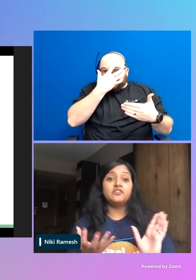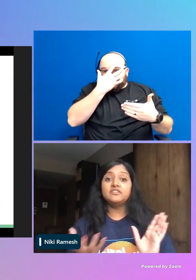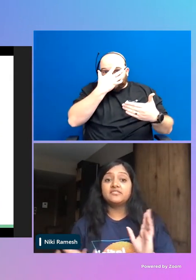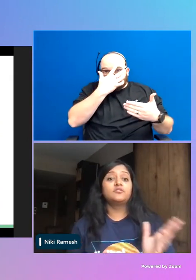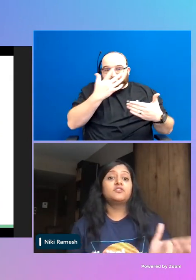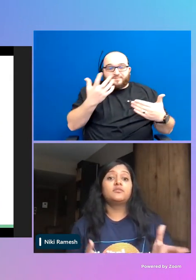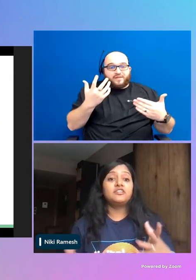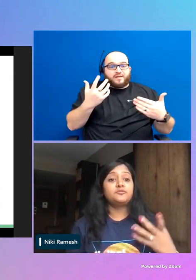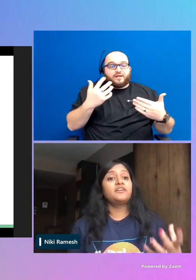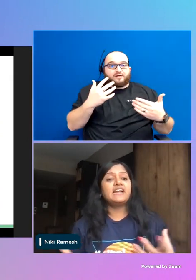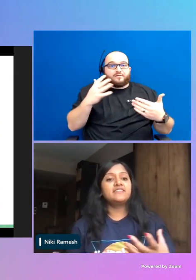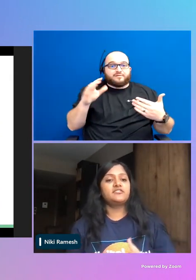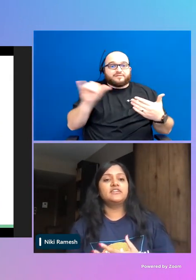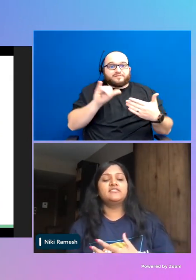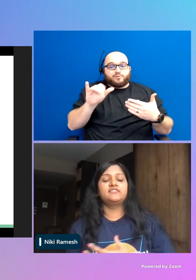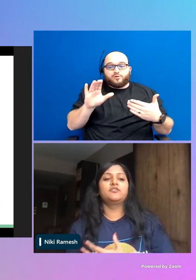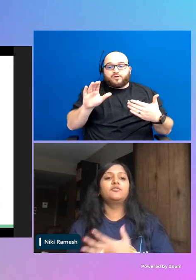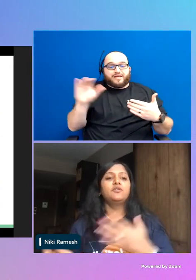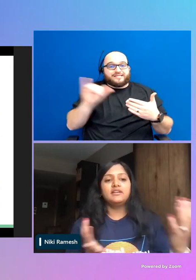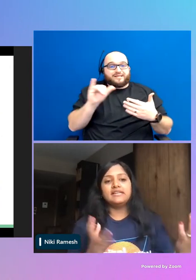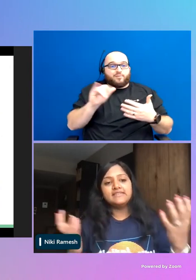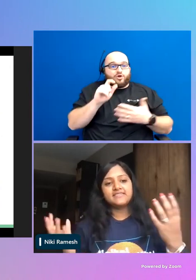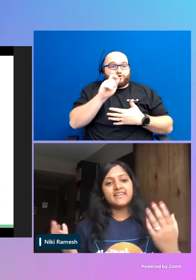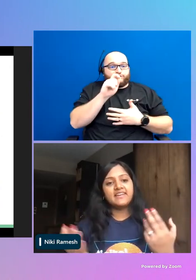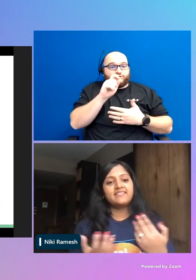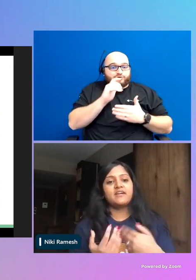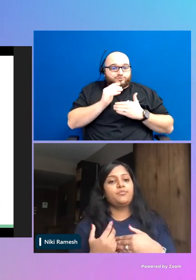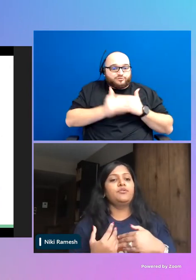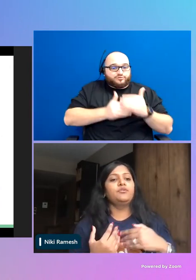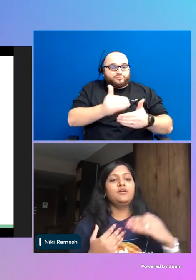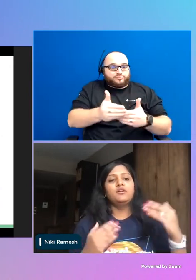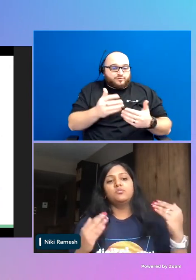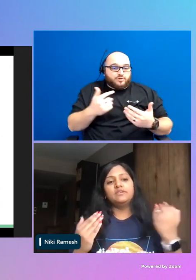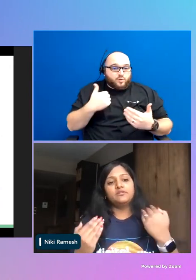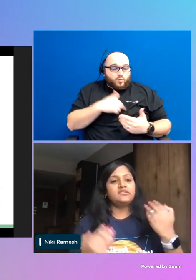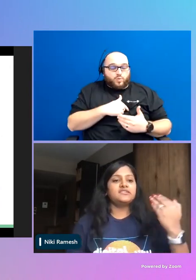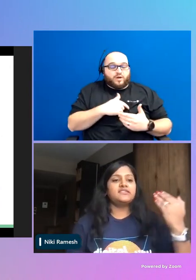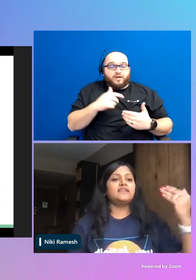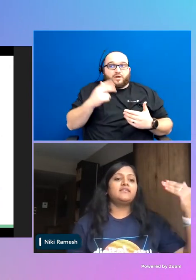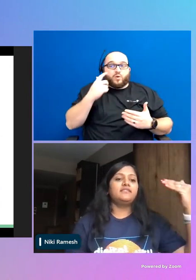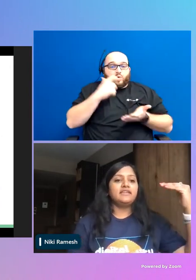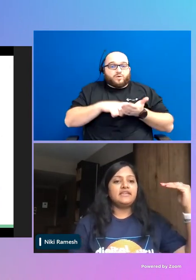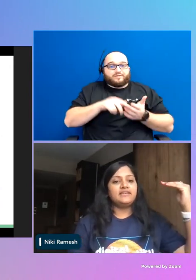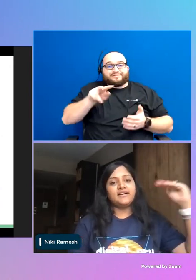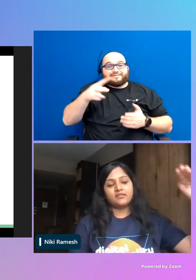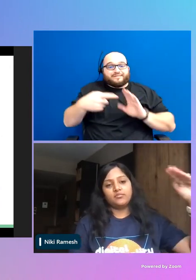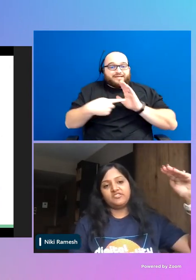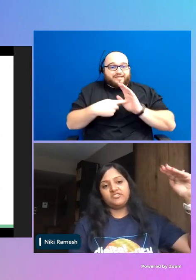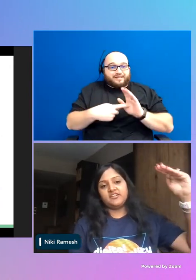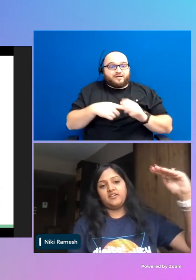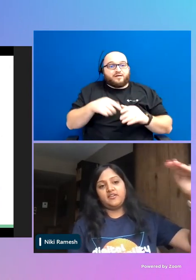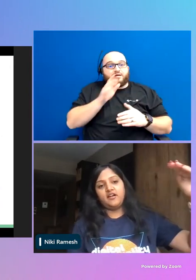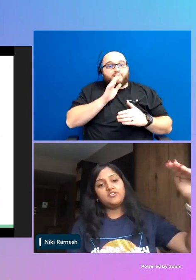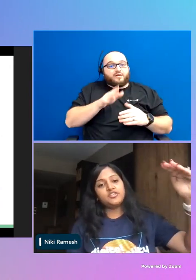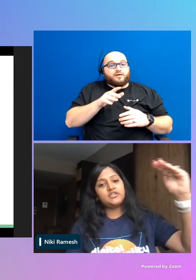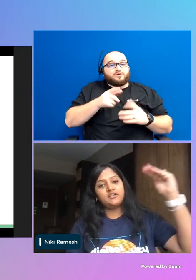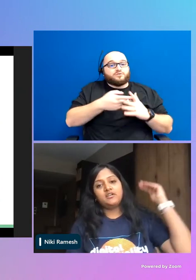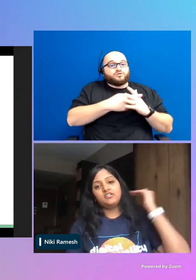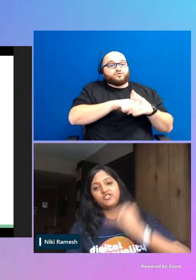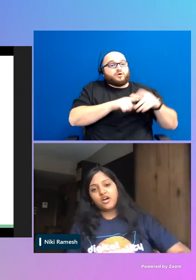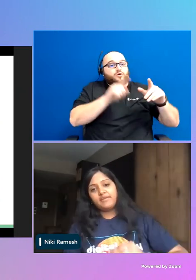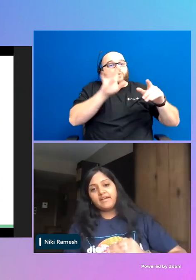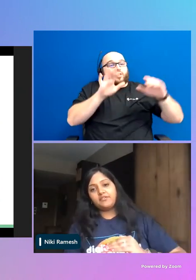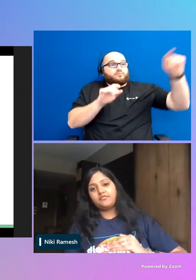in a very similar benchmarking exercise. So in the second example, we noticed that the task completion started at